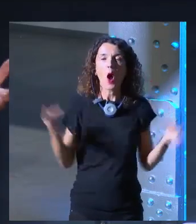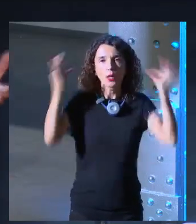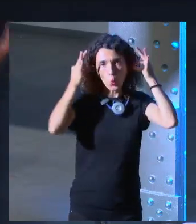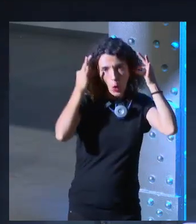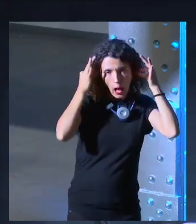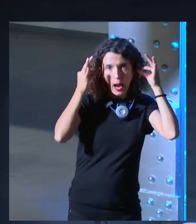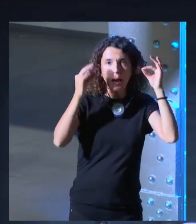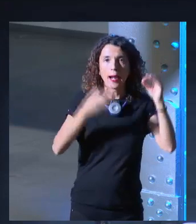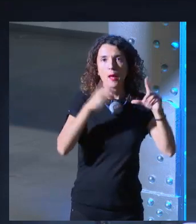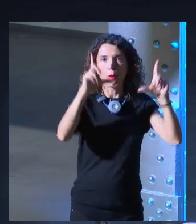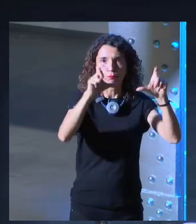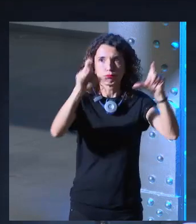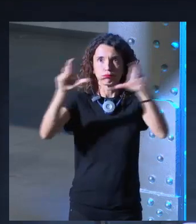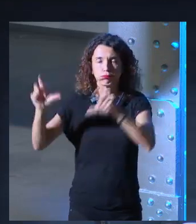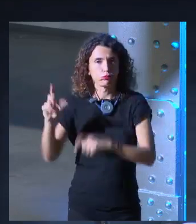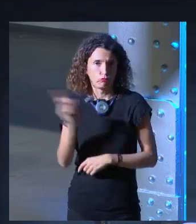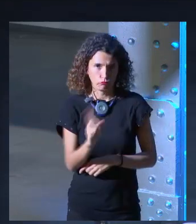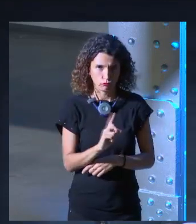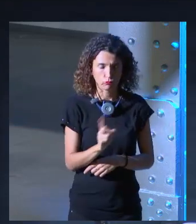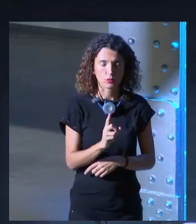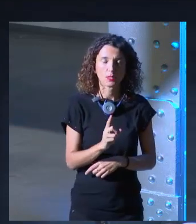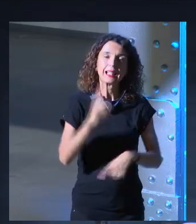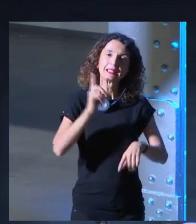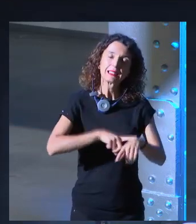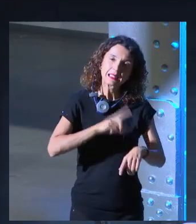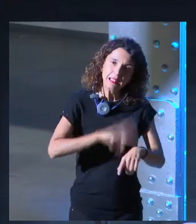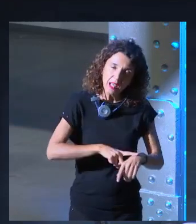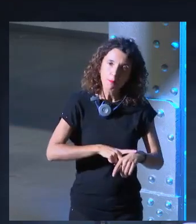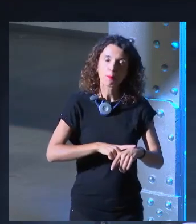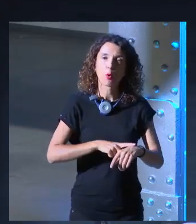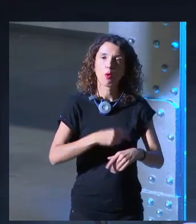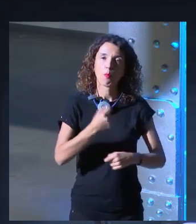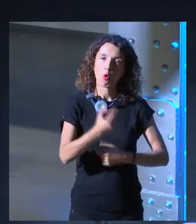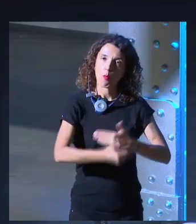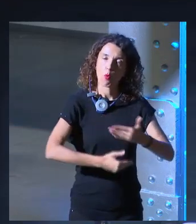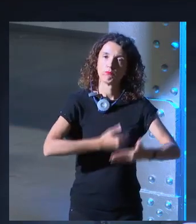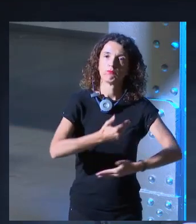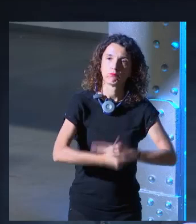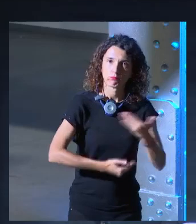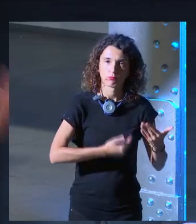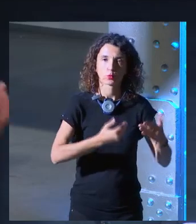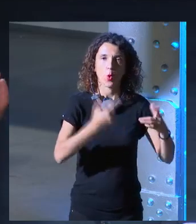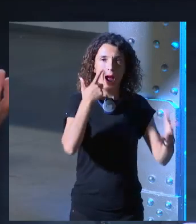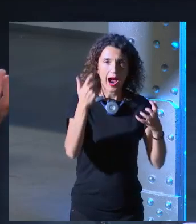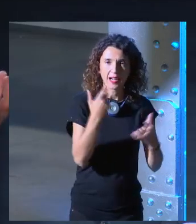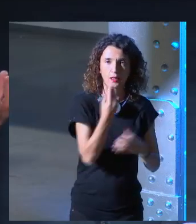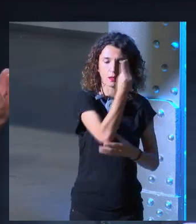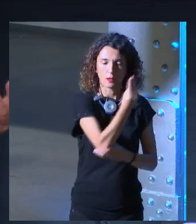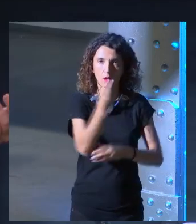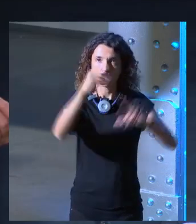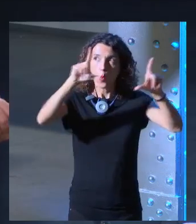think we need to spend time with the art objects that we're meeting and not be afraid of